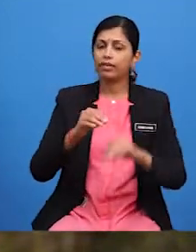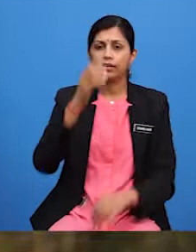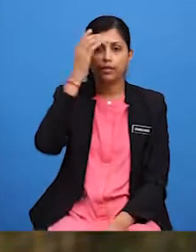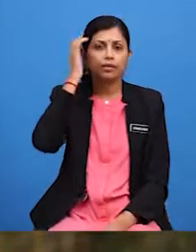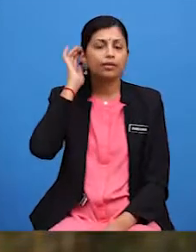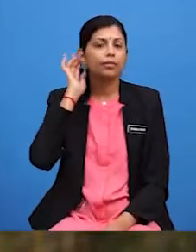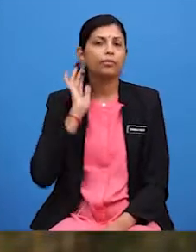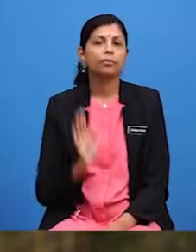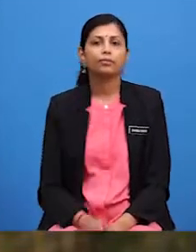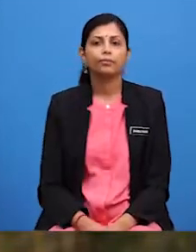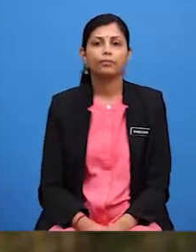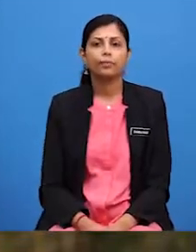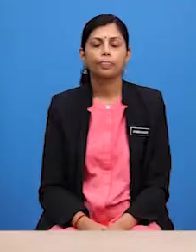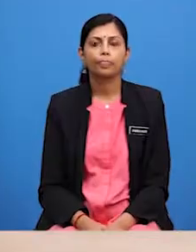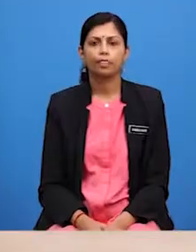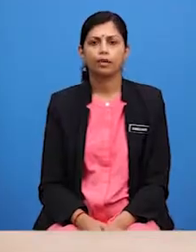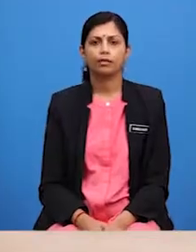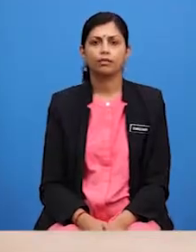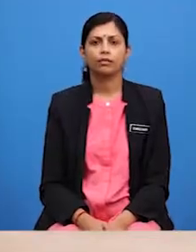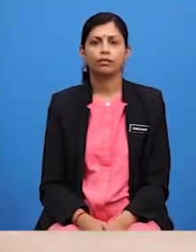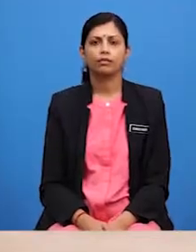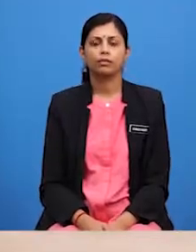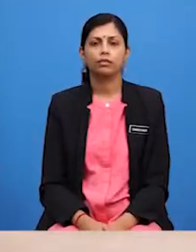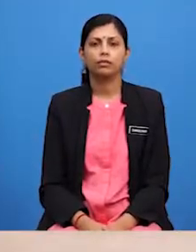Can you spot the error?